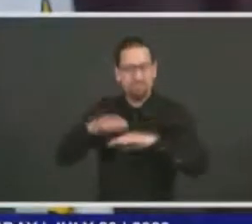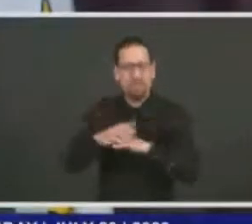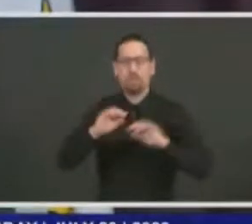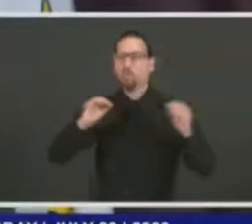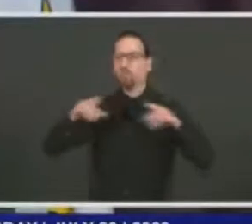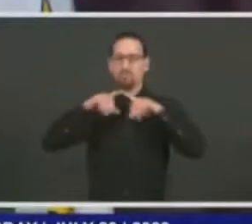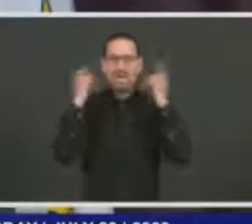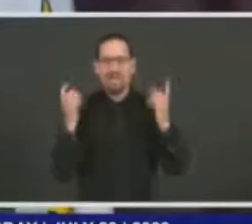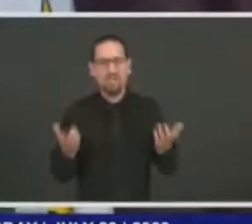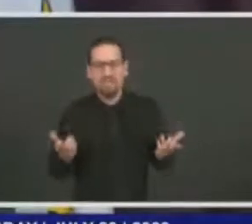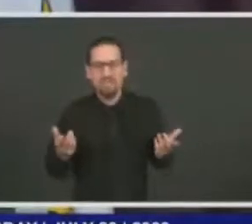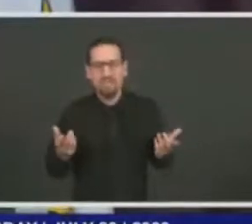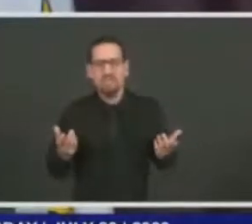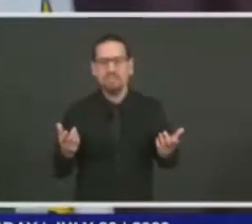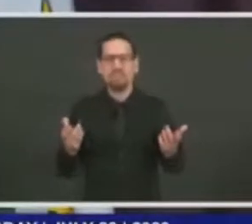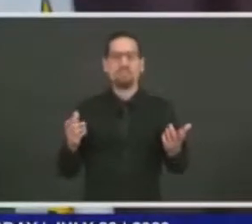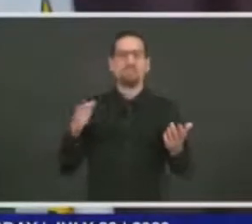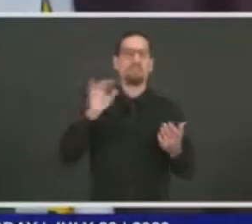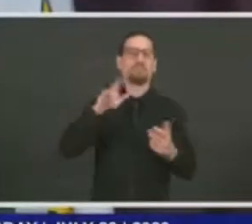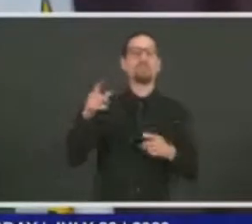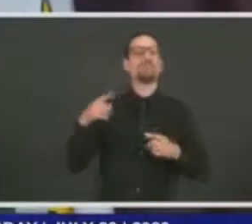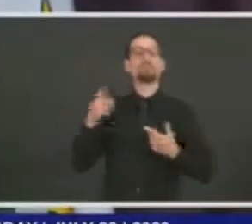to a sports banquet.